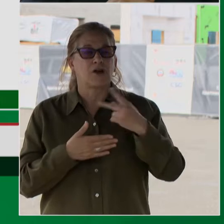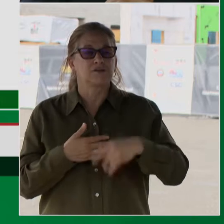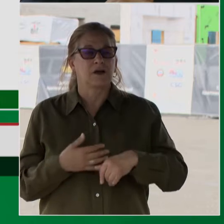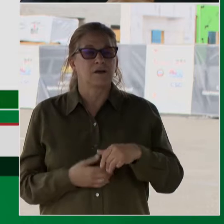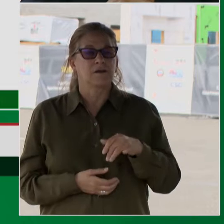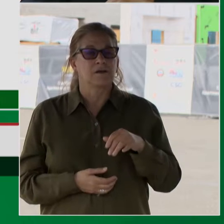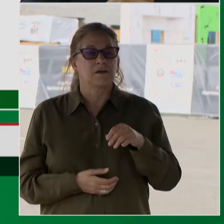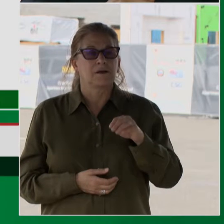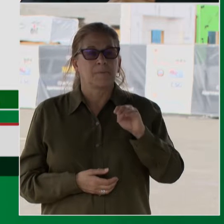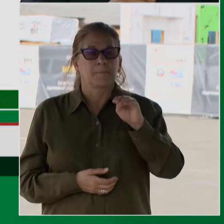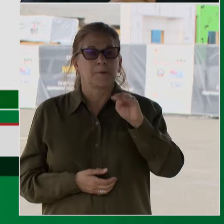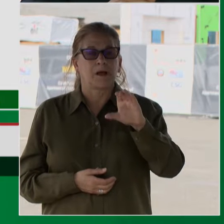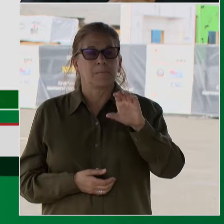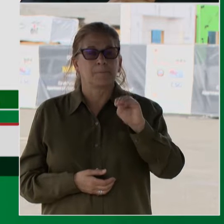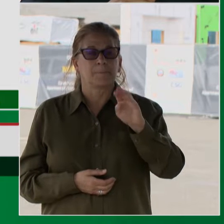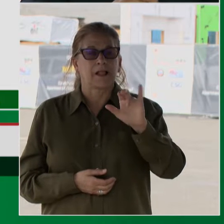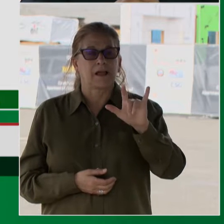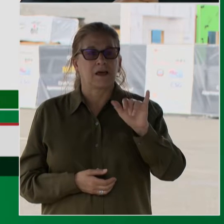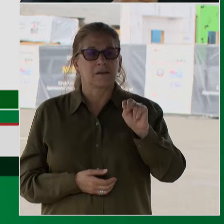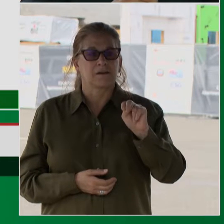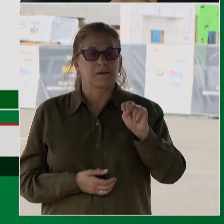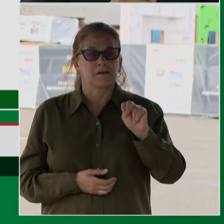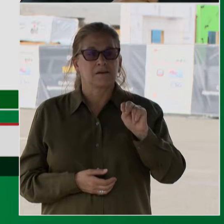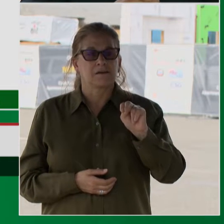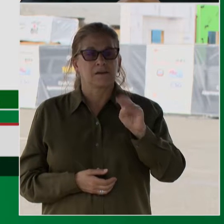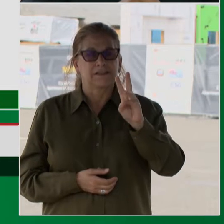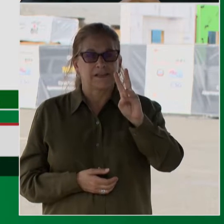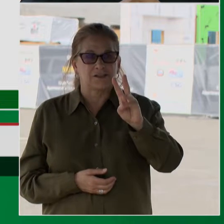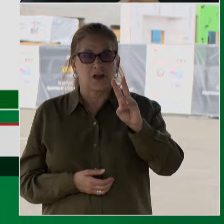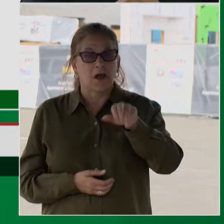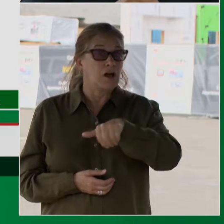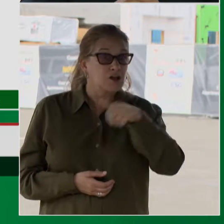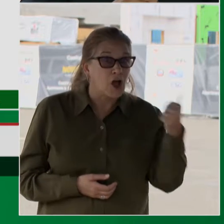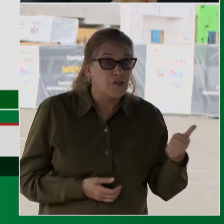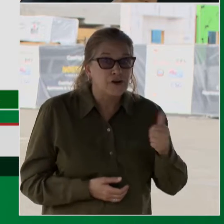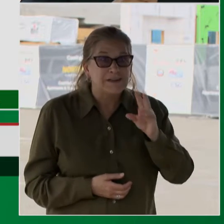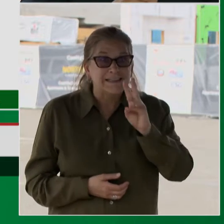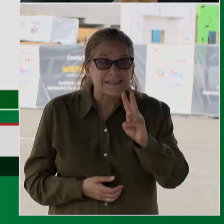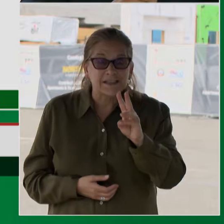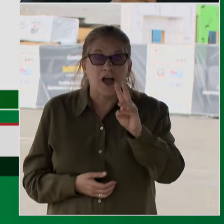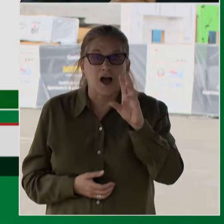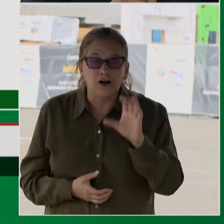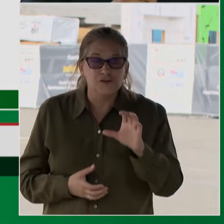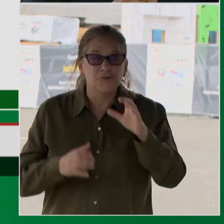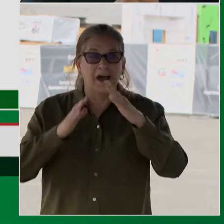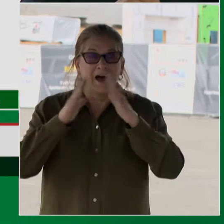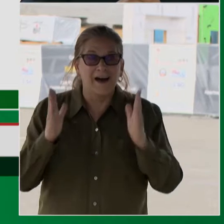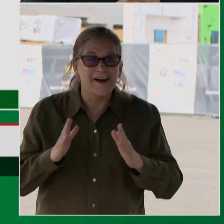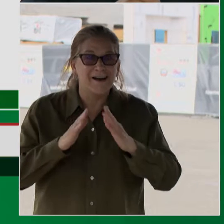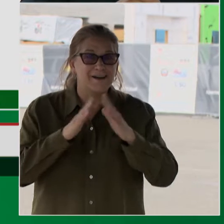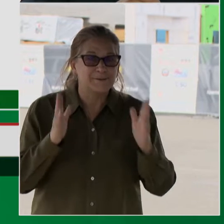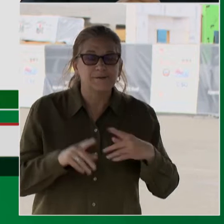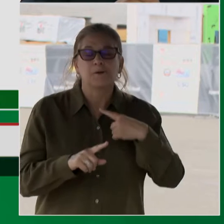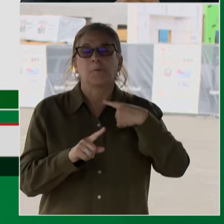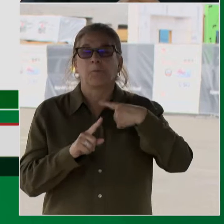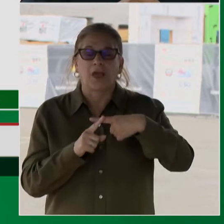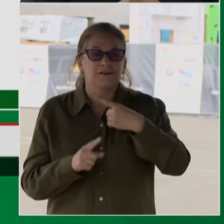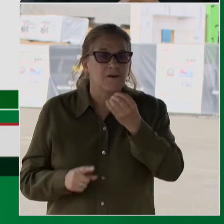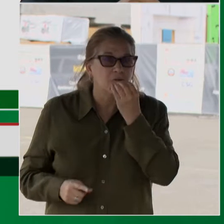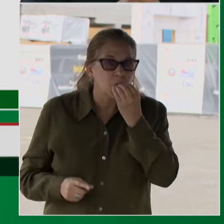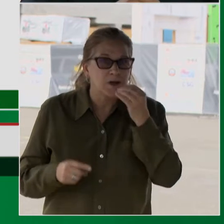another 600 units of housing, including home ownership units, plus a grocery store, countless retail